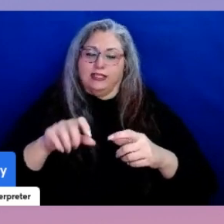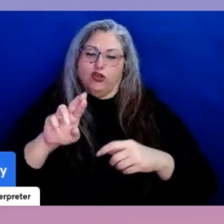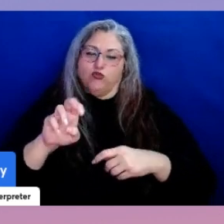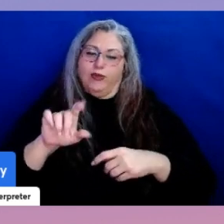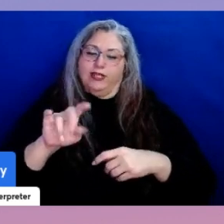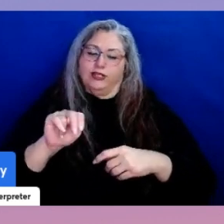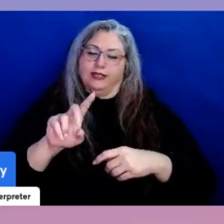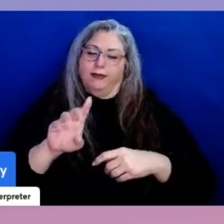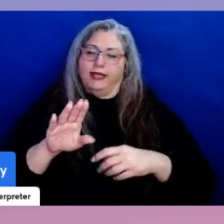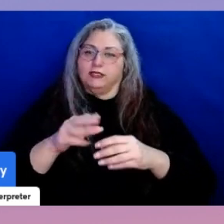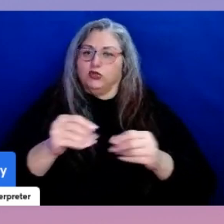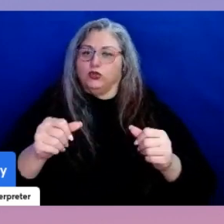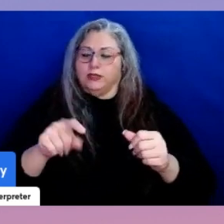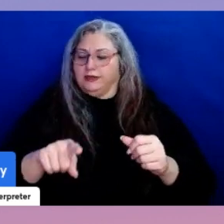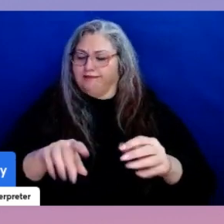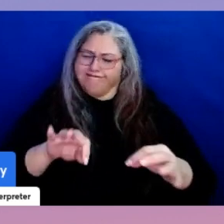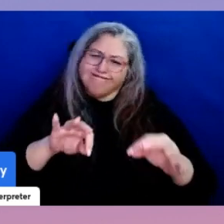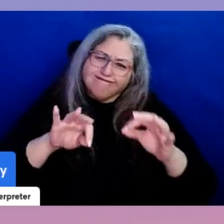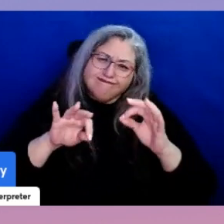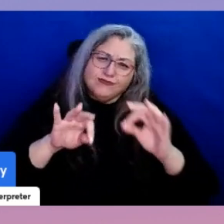is ideal in the cloud.